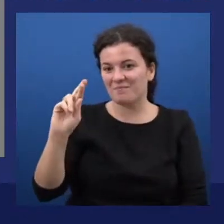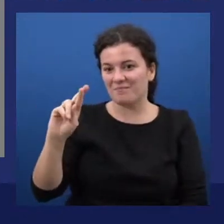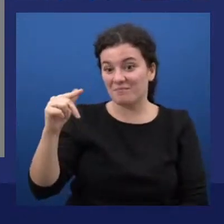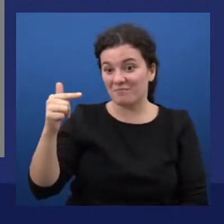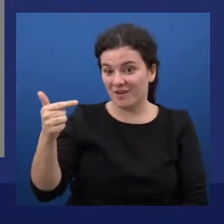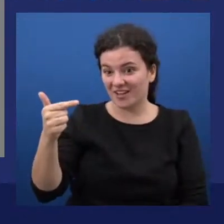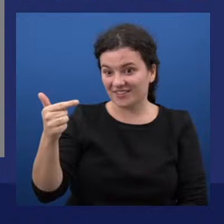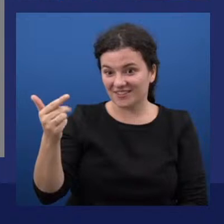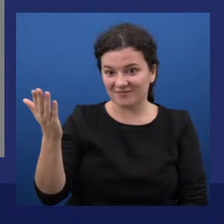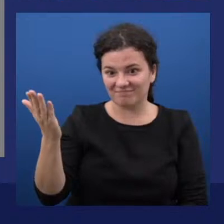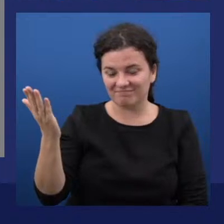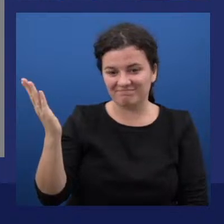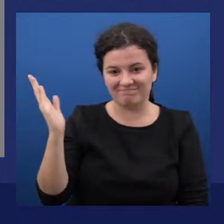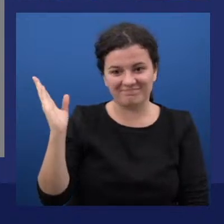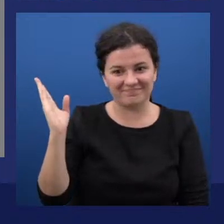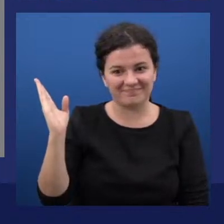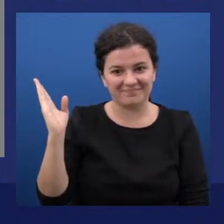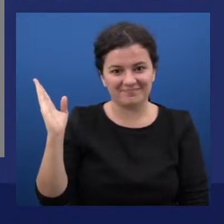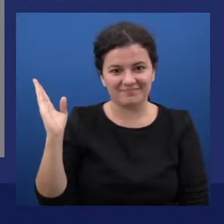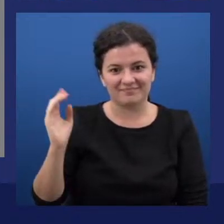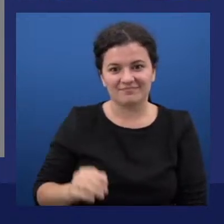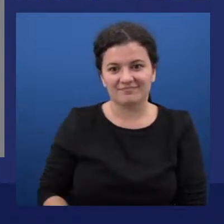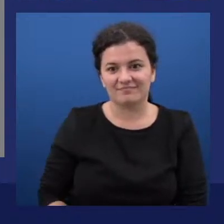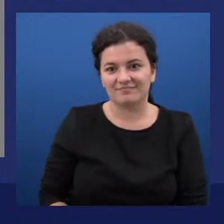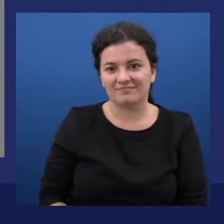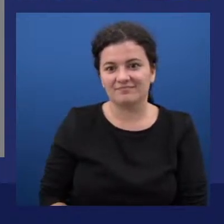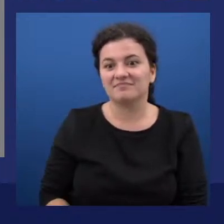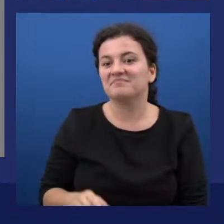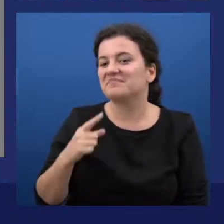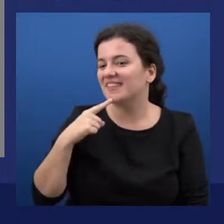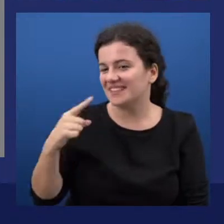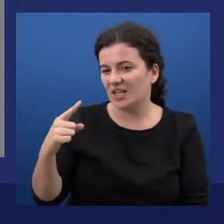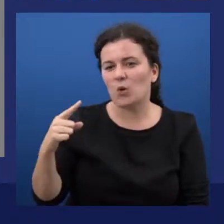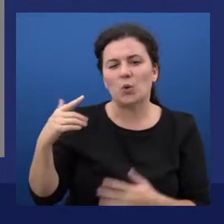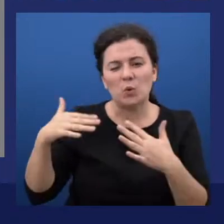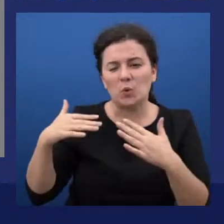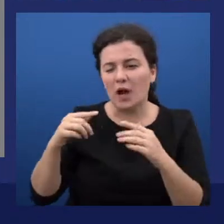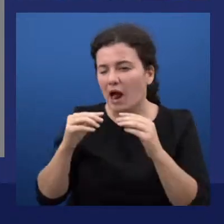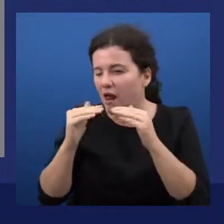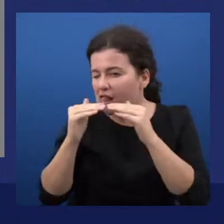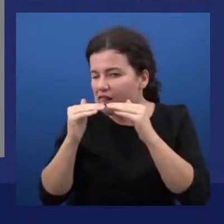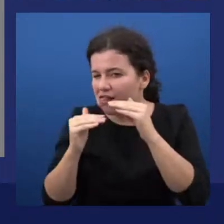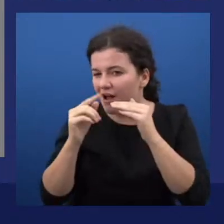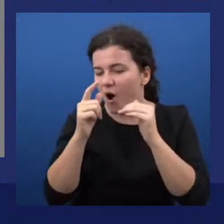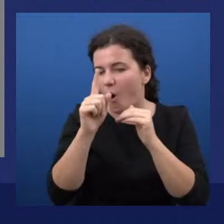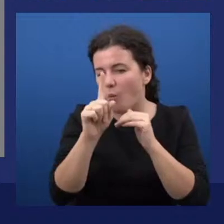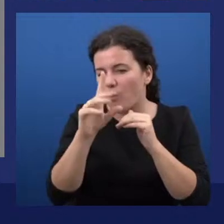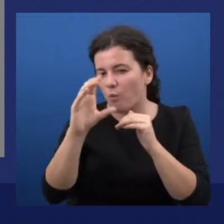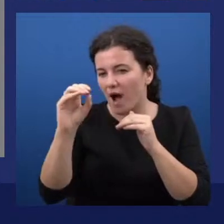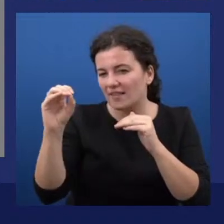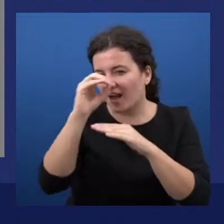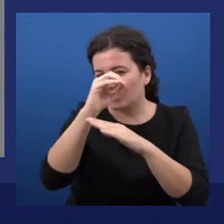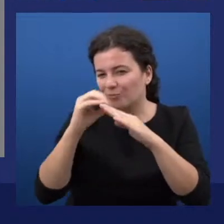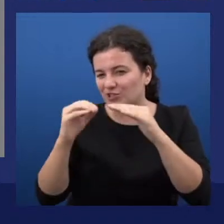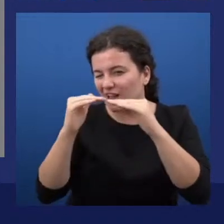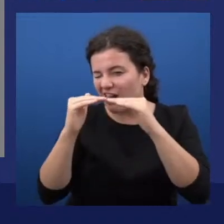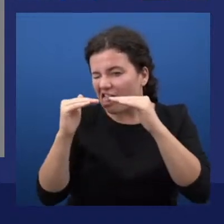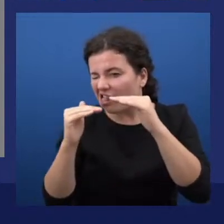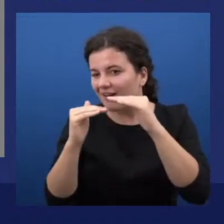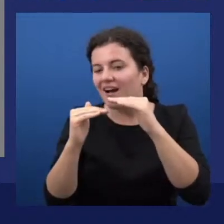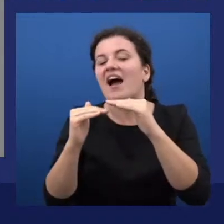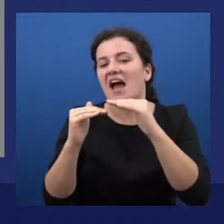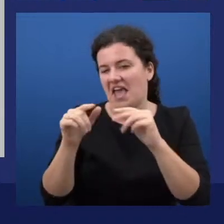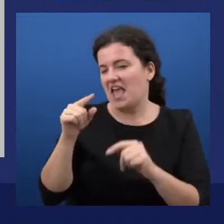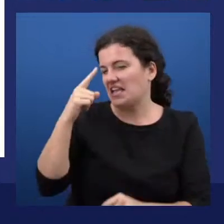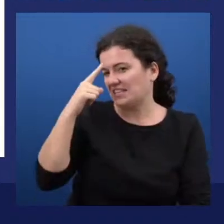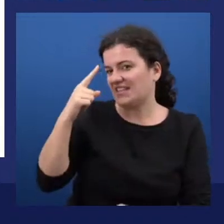Now, That's of course, there's a high probability, so nearly 100% sure that it's Bart. And